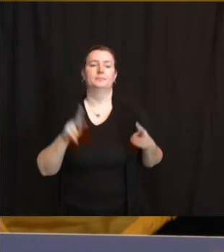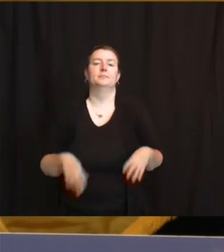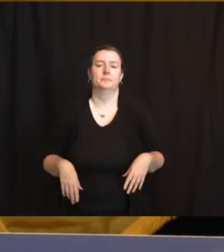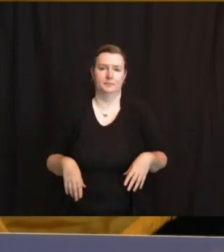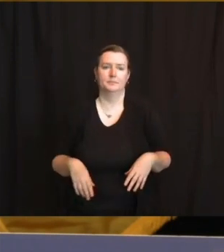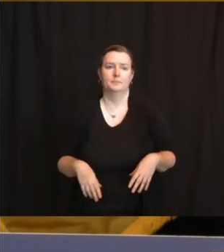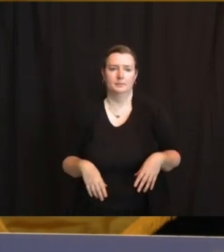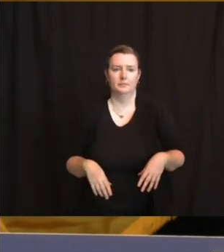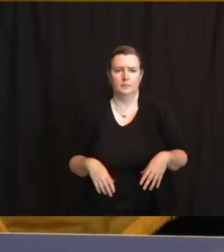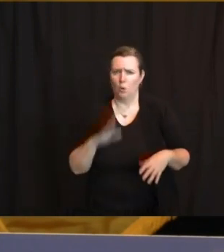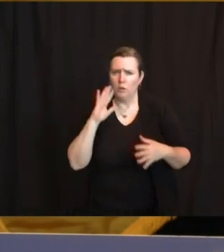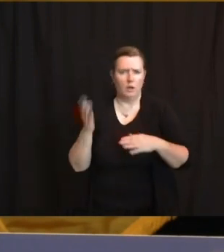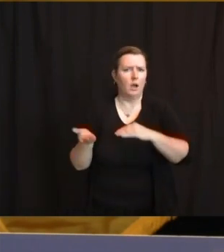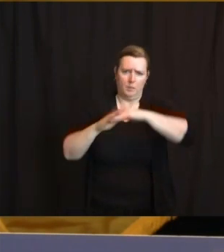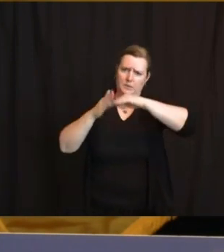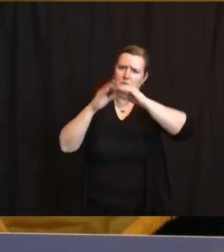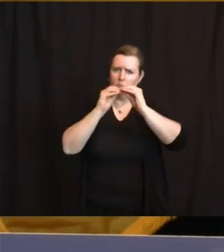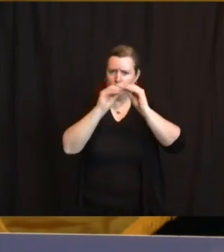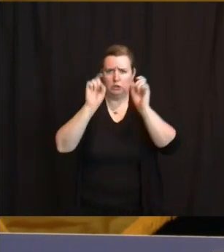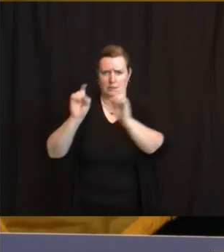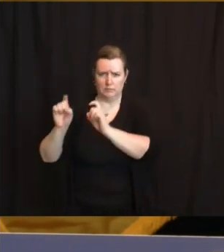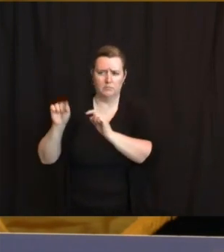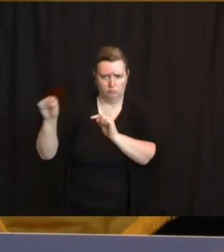tested. Visit